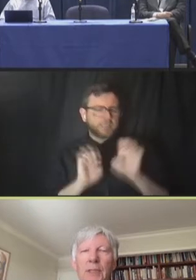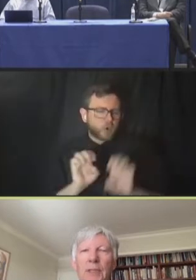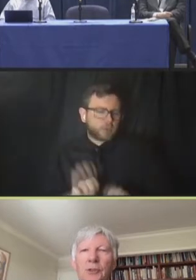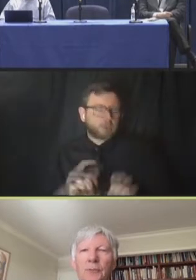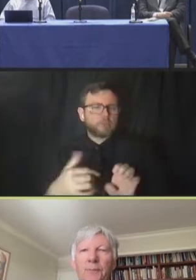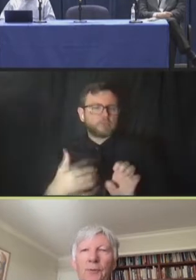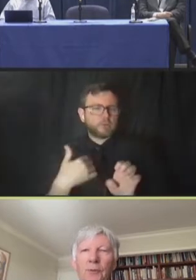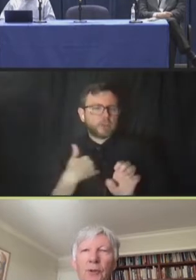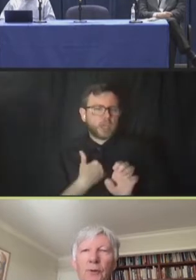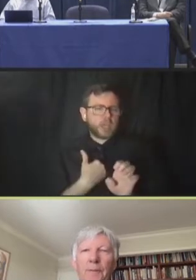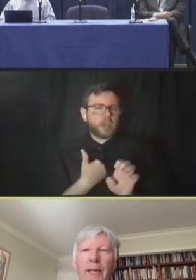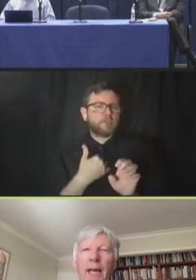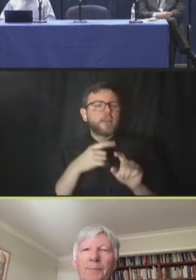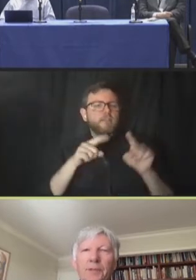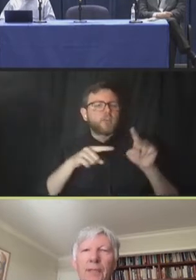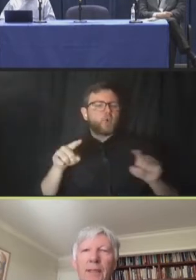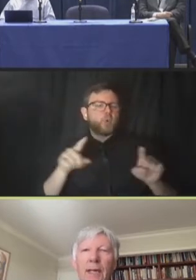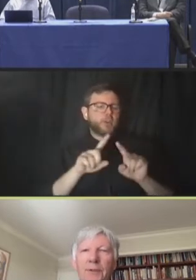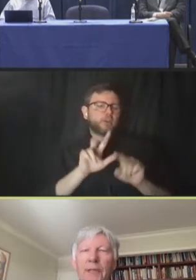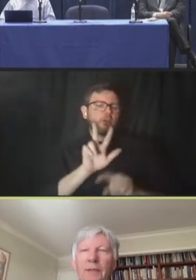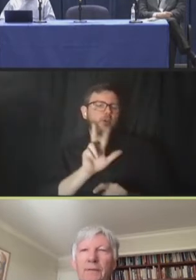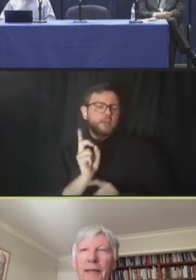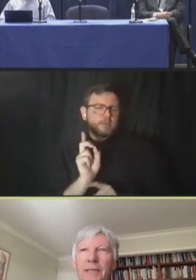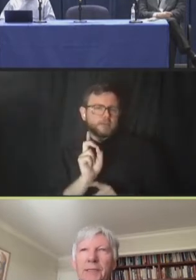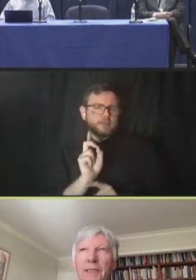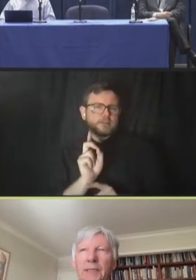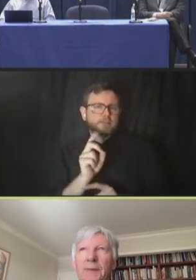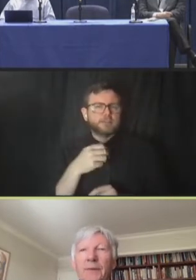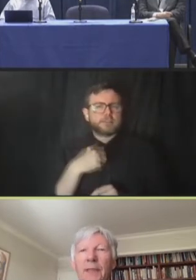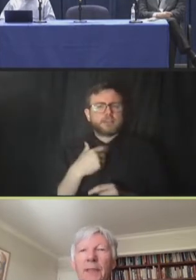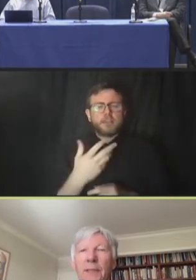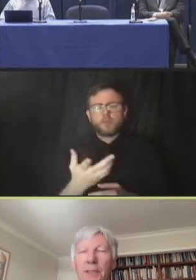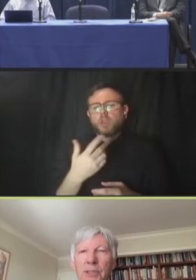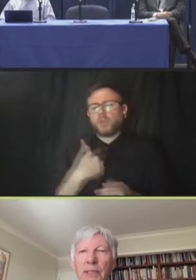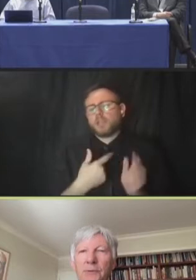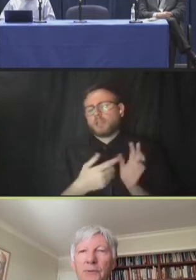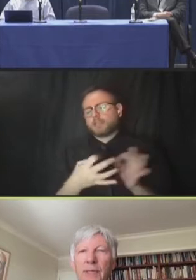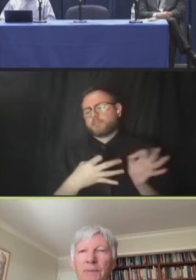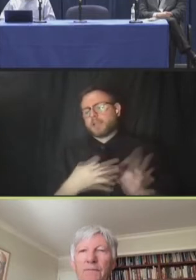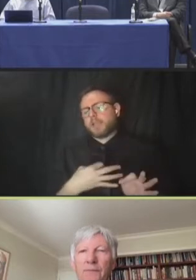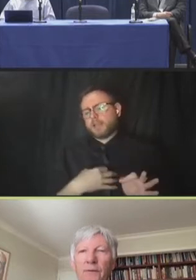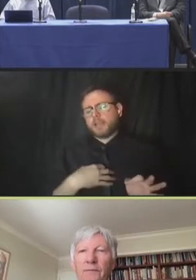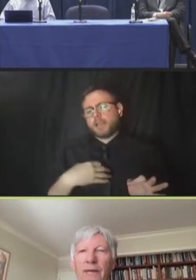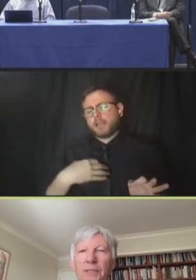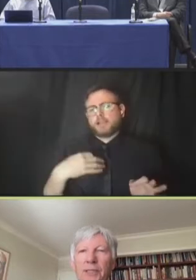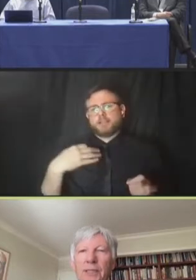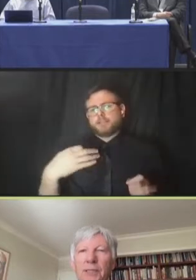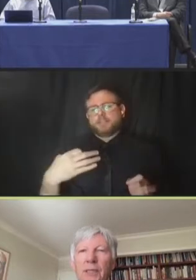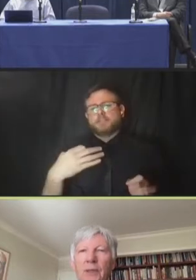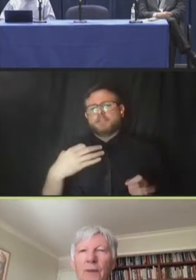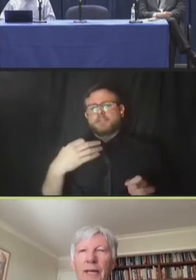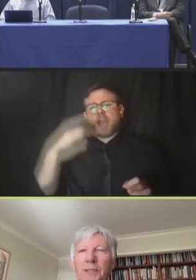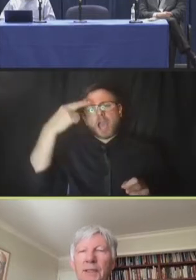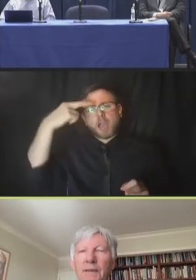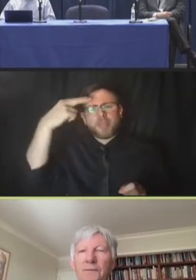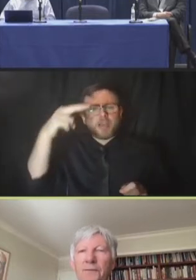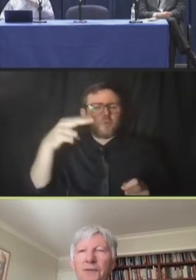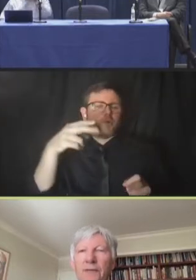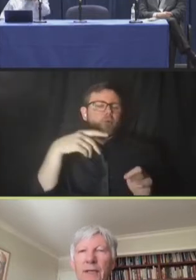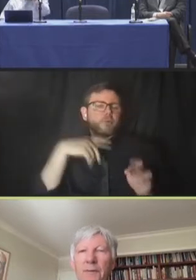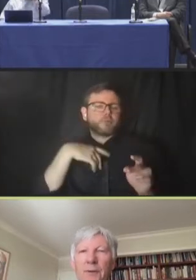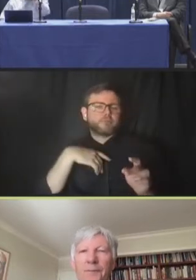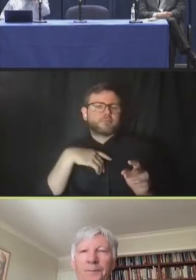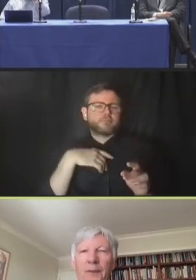dimensions. So people were told about hypothetical vaccines. By the way, these studies were done before vaccines were actually